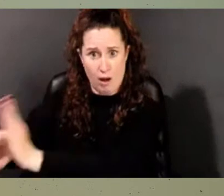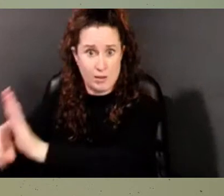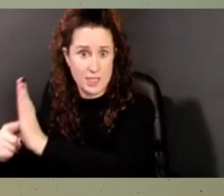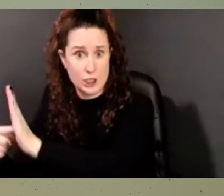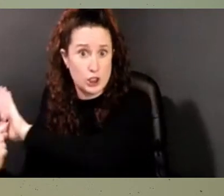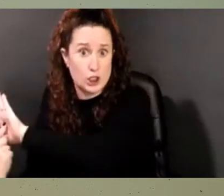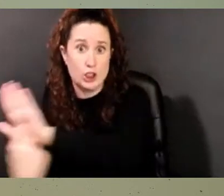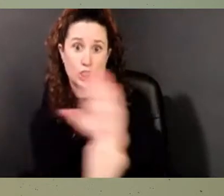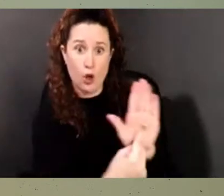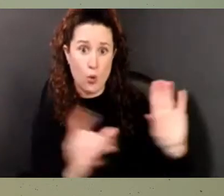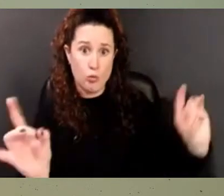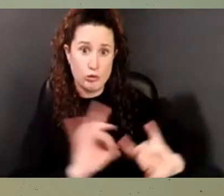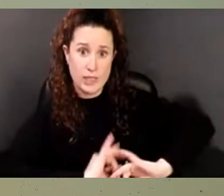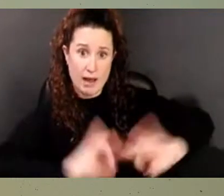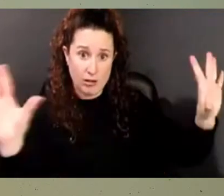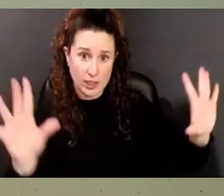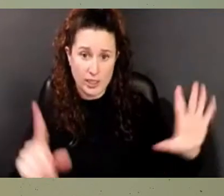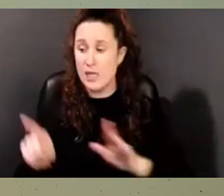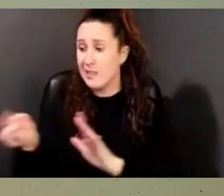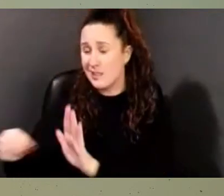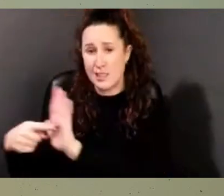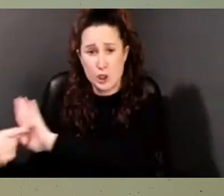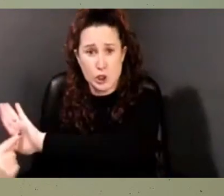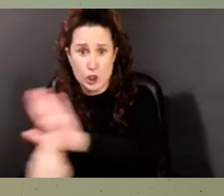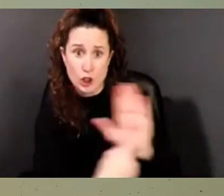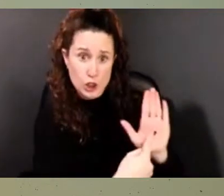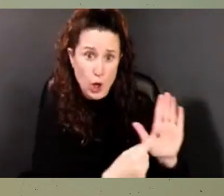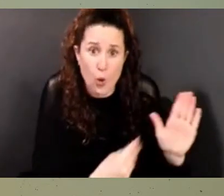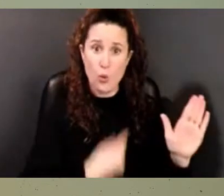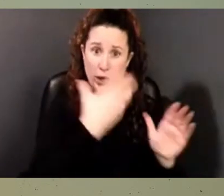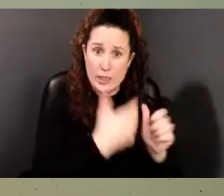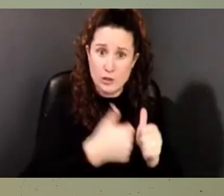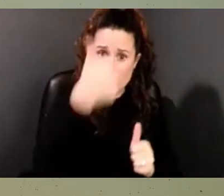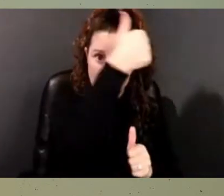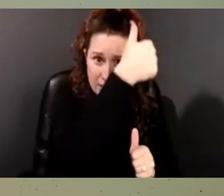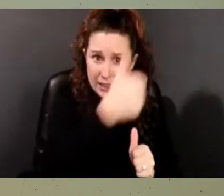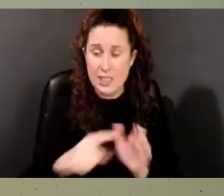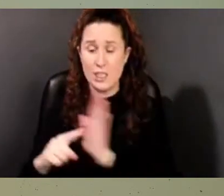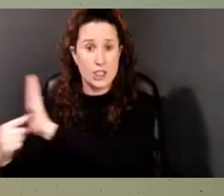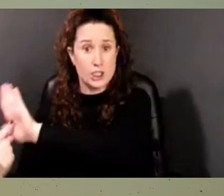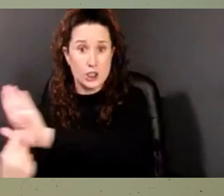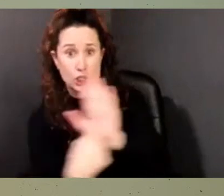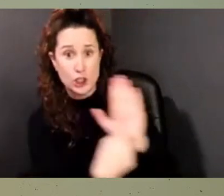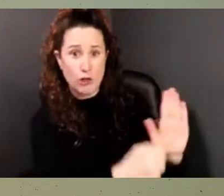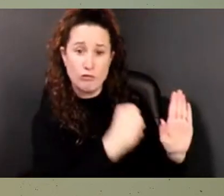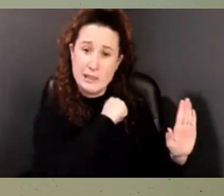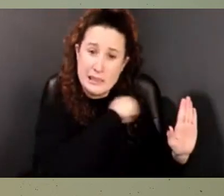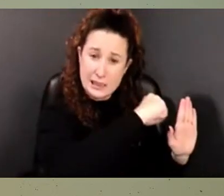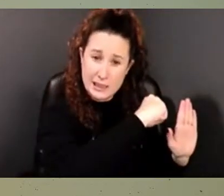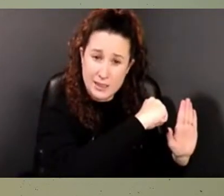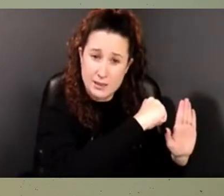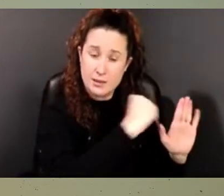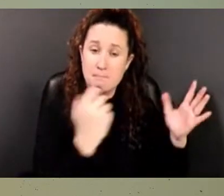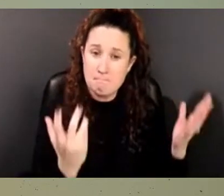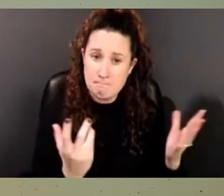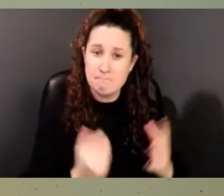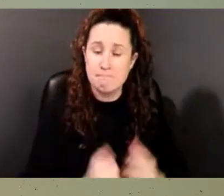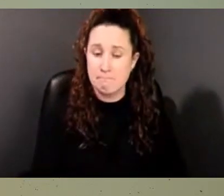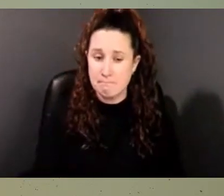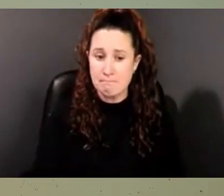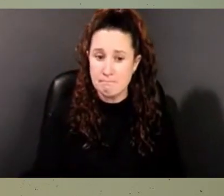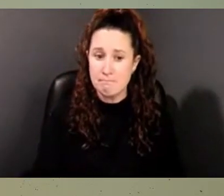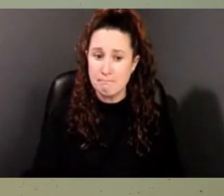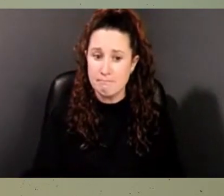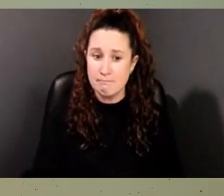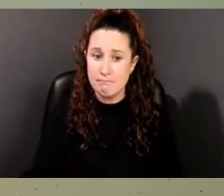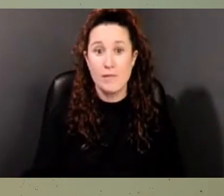the white supremacy, and it reflects the resistance, right, from these Black folks. It's